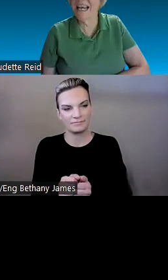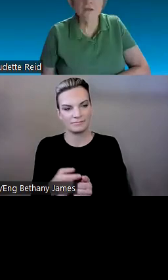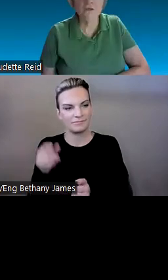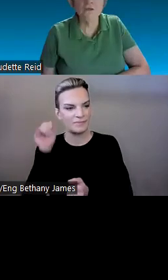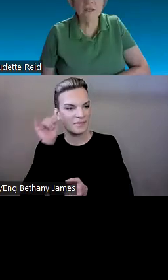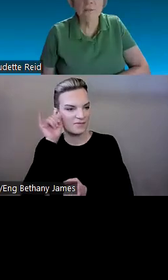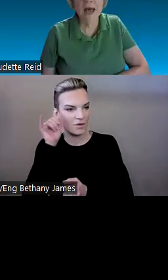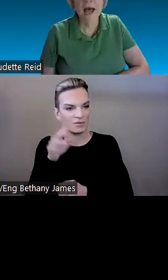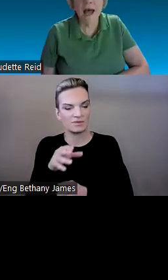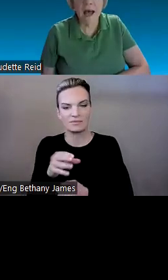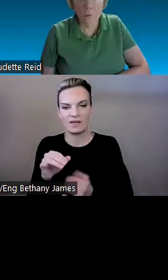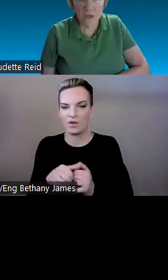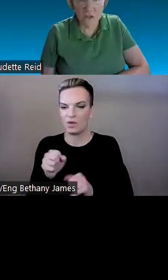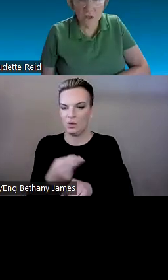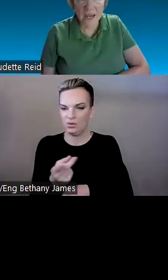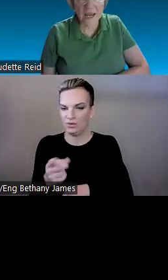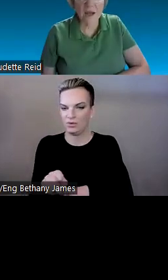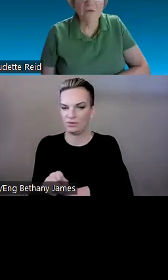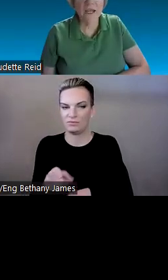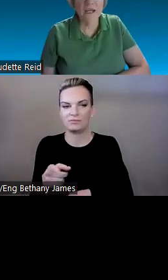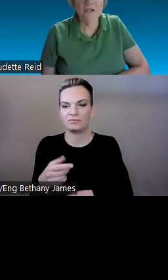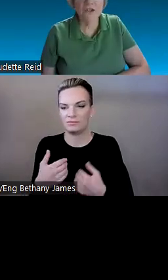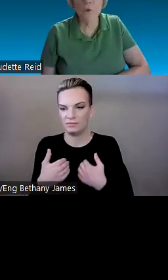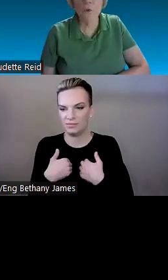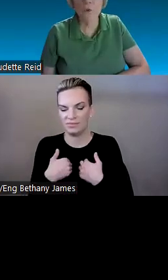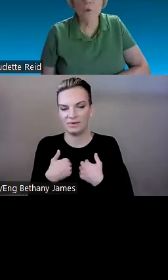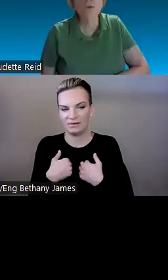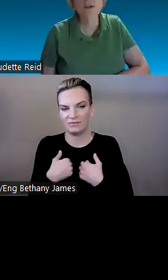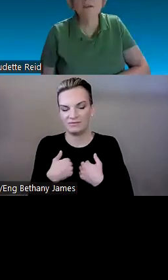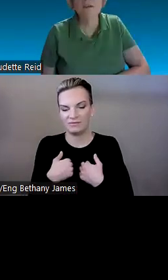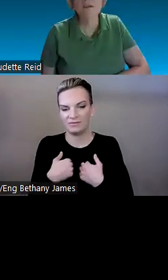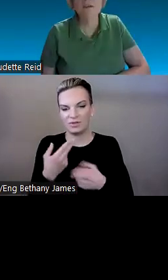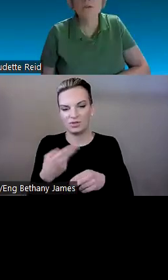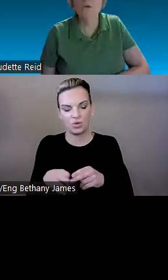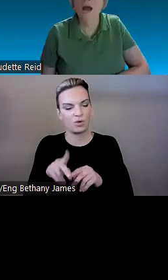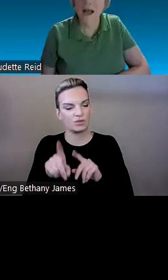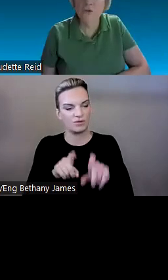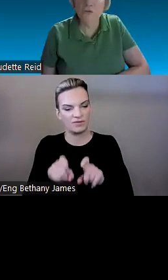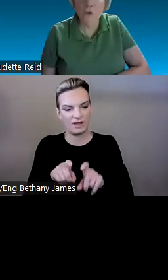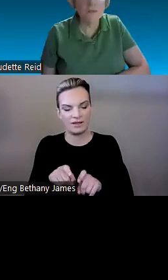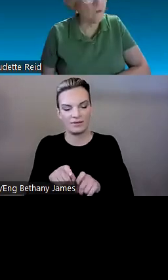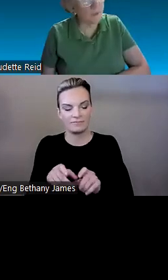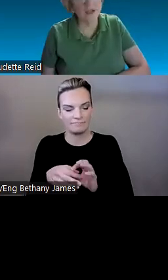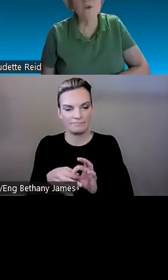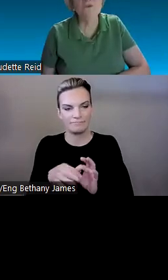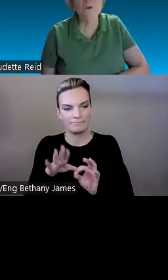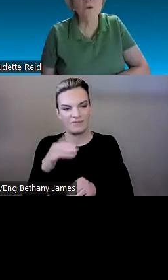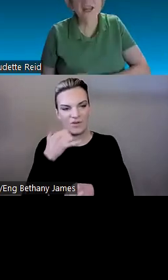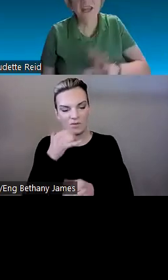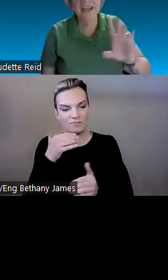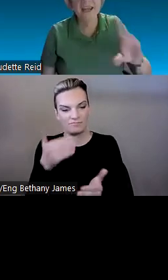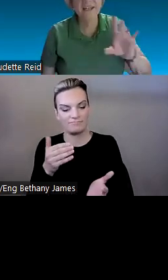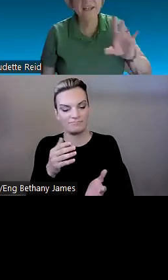iPhones and how you can use them. We do have a short survey that you can do on your phone. So pick up your